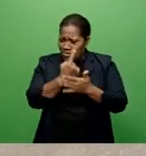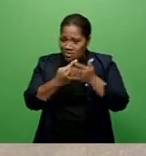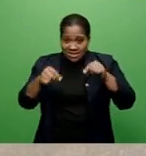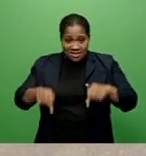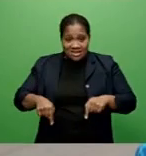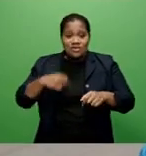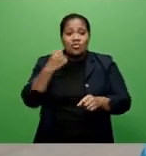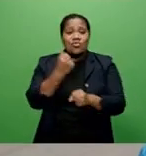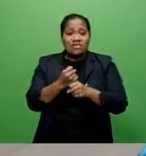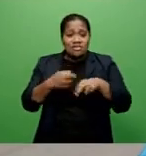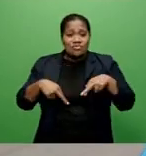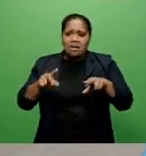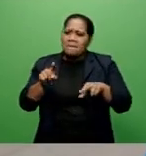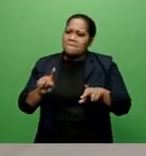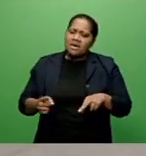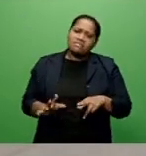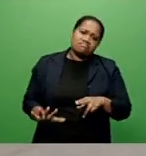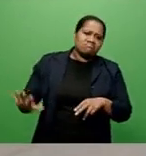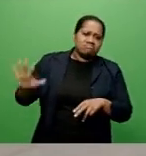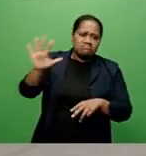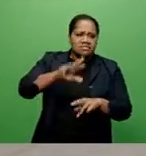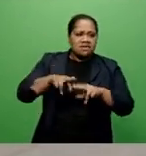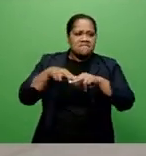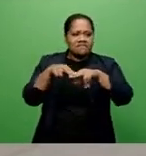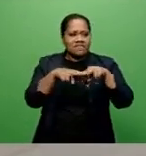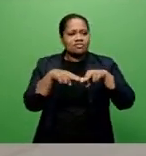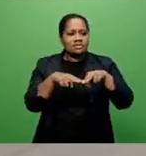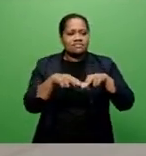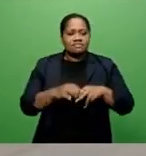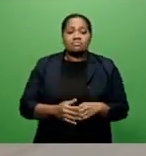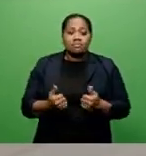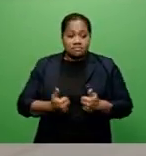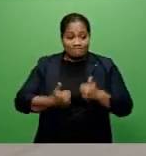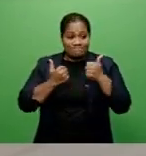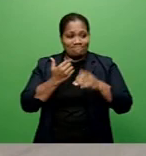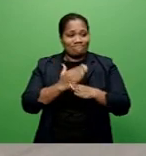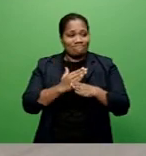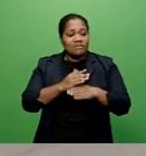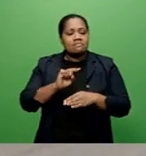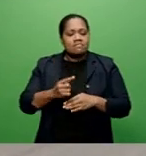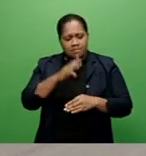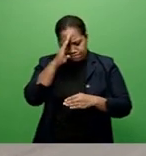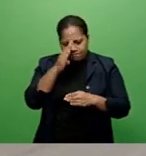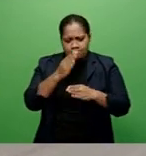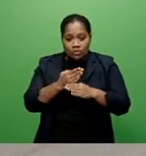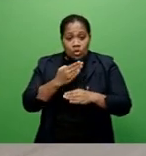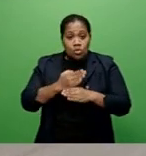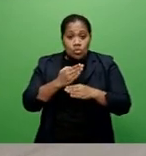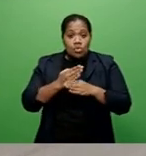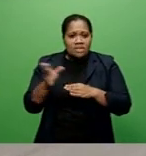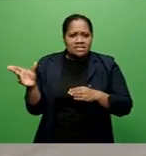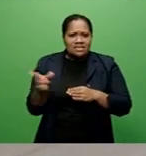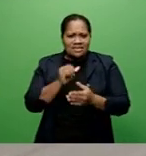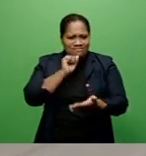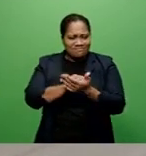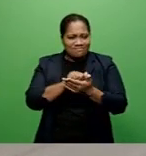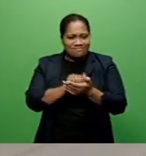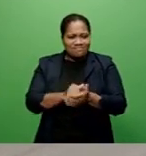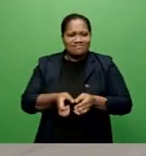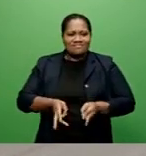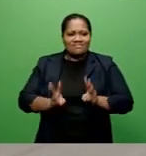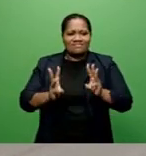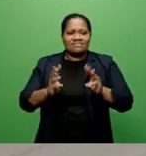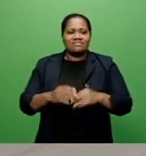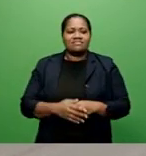all over Fiji. It's a good initiative, but hopefully work is done in an effective and efficient manner,